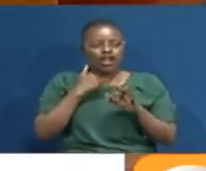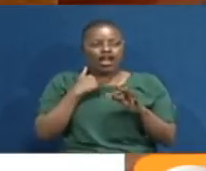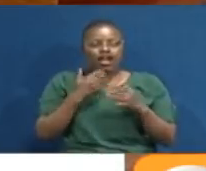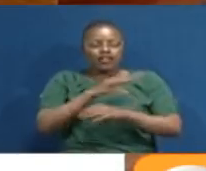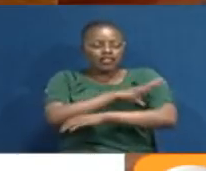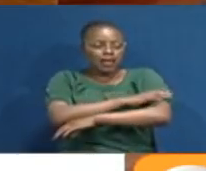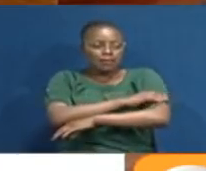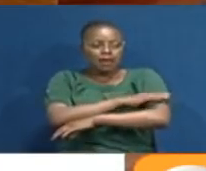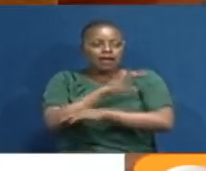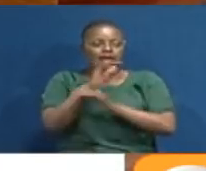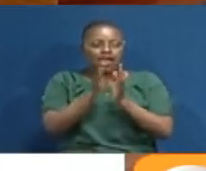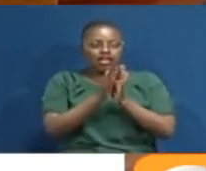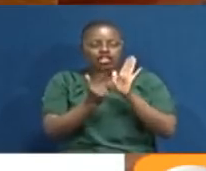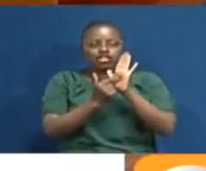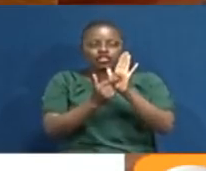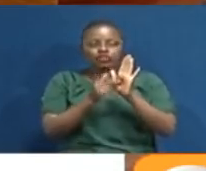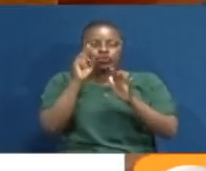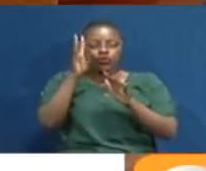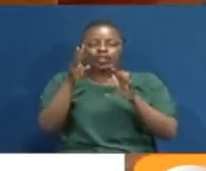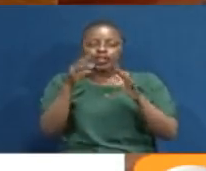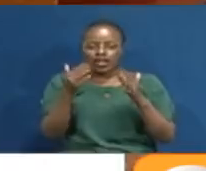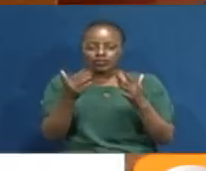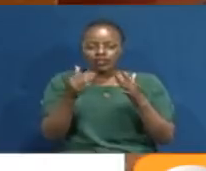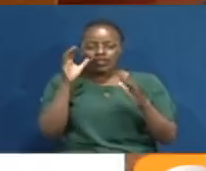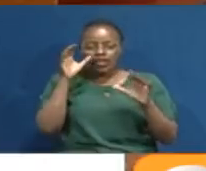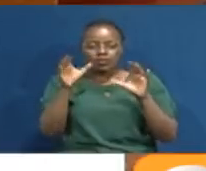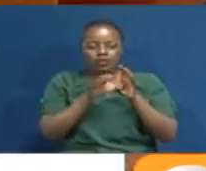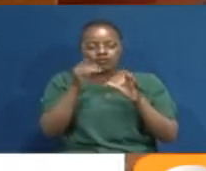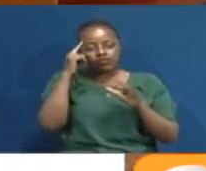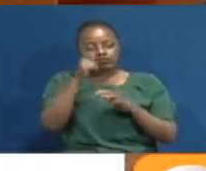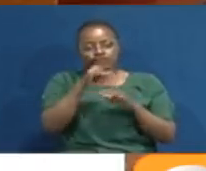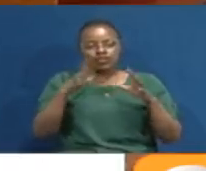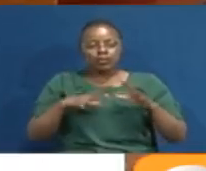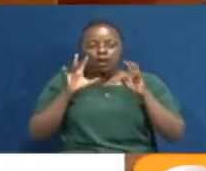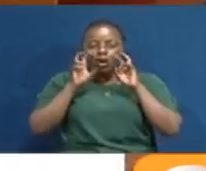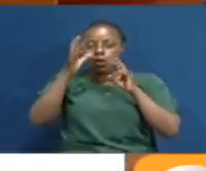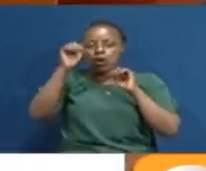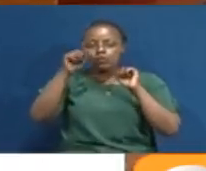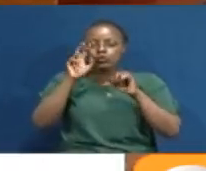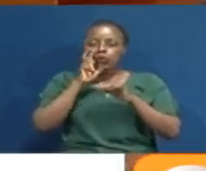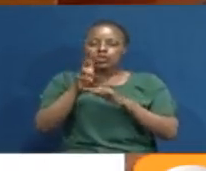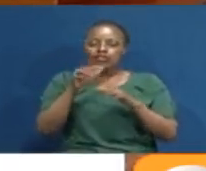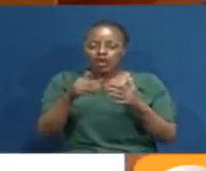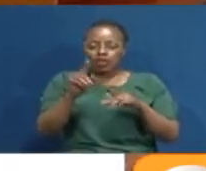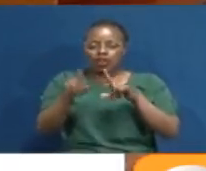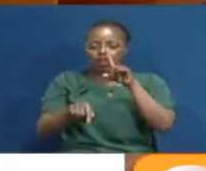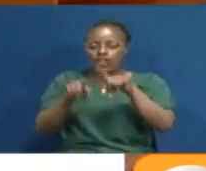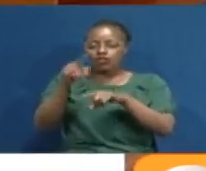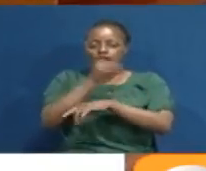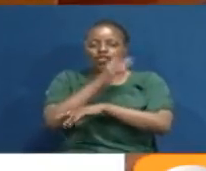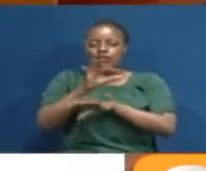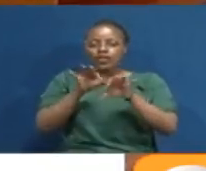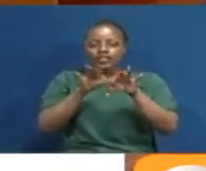blood pressure? And we'll be projecting an image on our screens for you, our viewer, just so that you can take a look at the margins as the